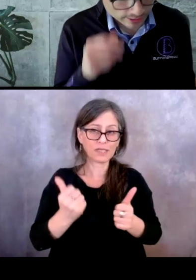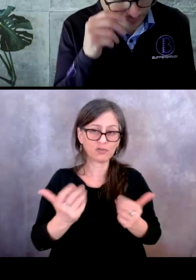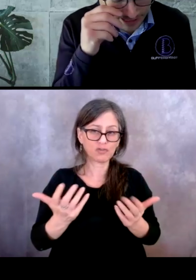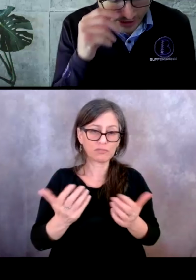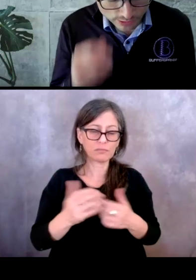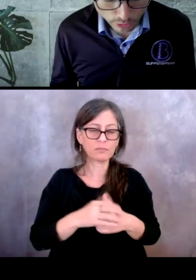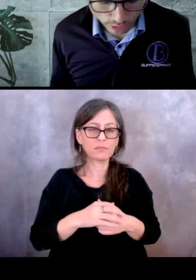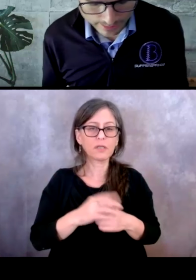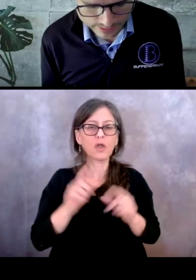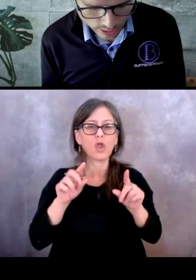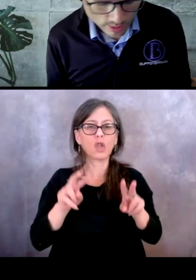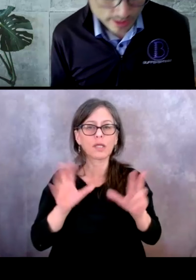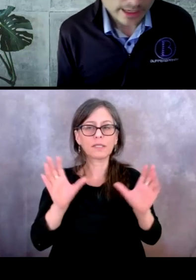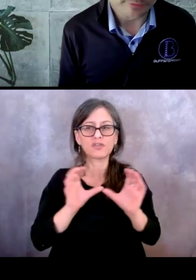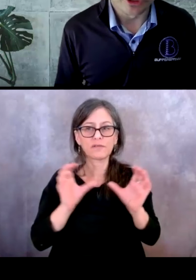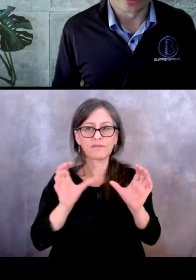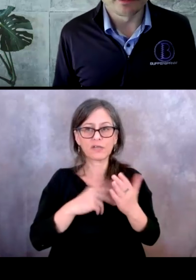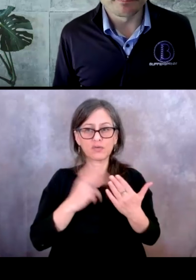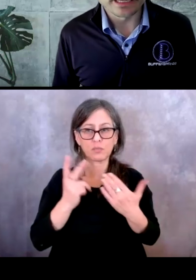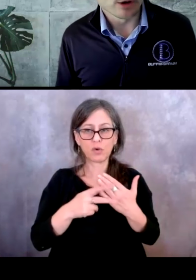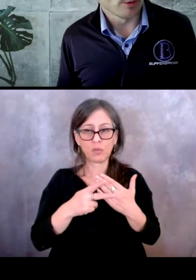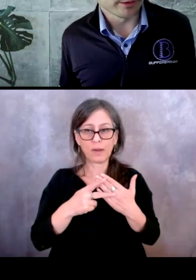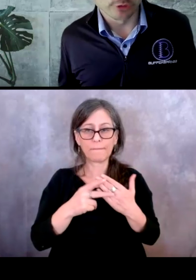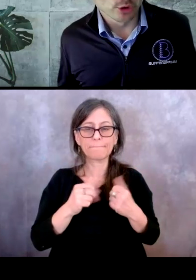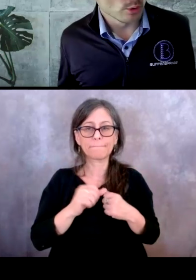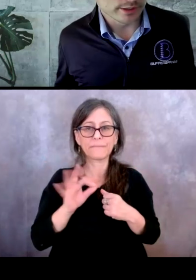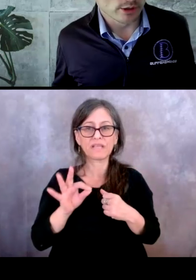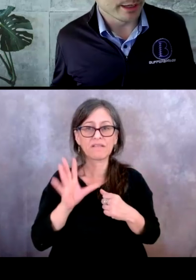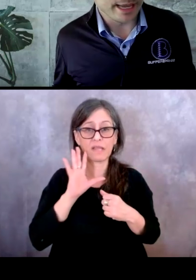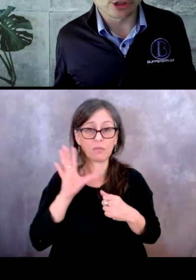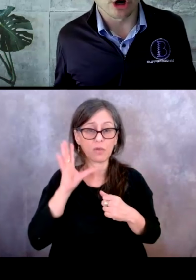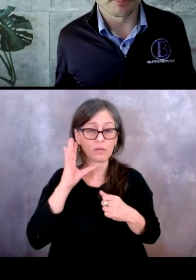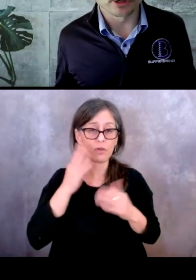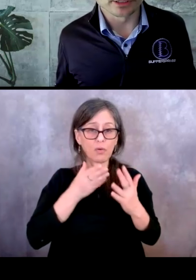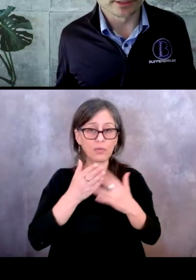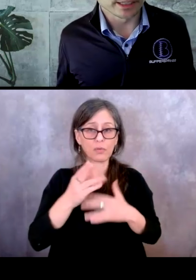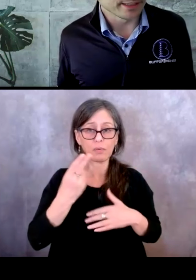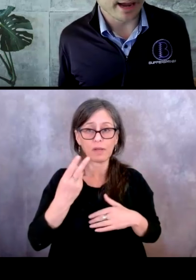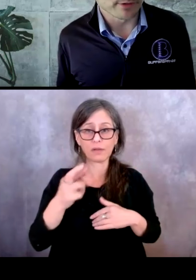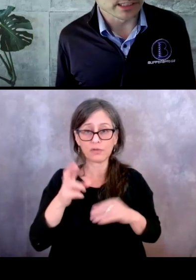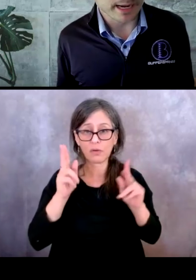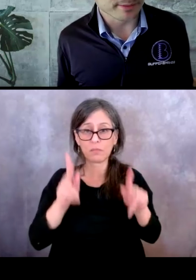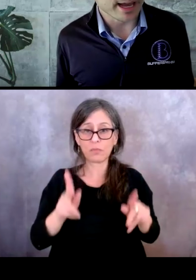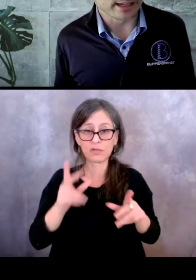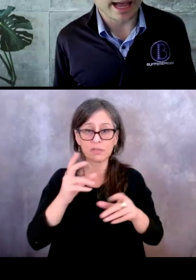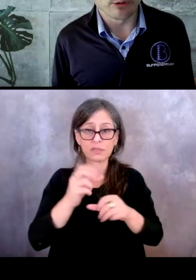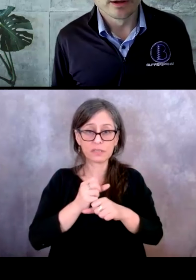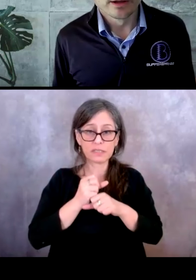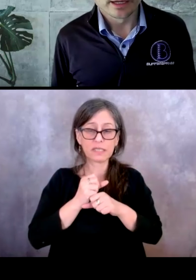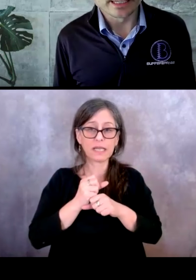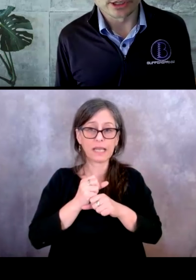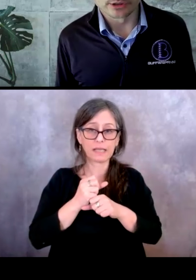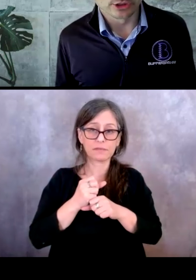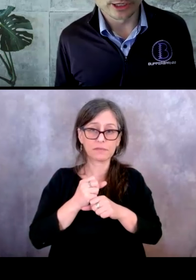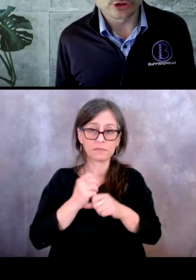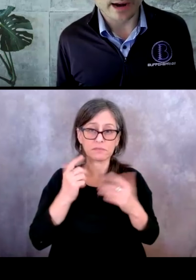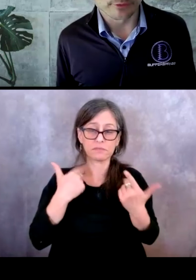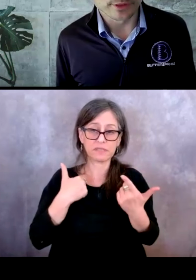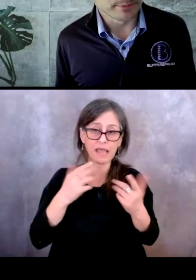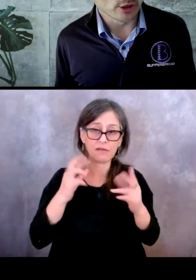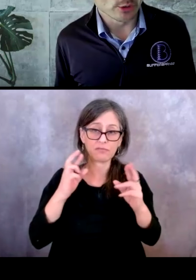looking at certification programs. So if they're going to be going through, an HR person to get that respect, that clout, is there a